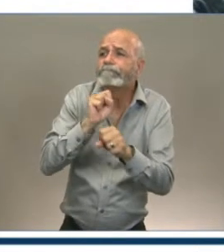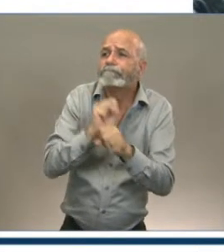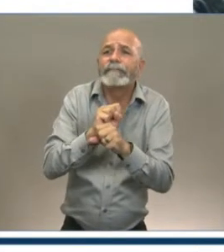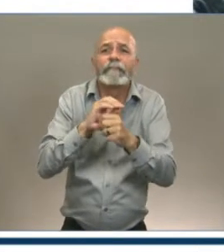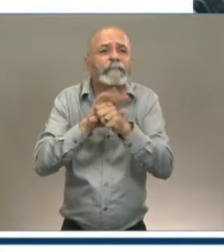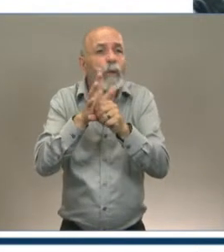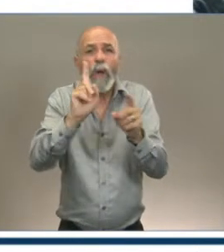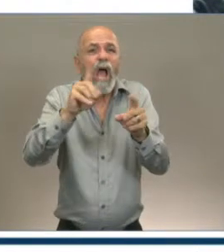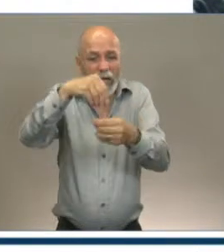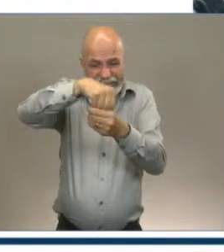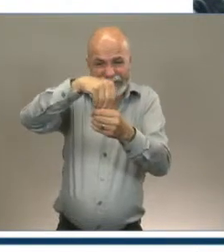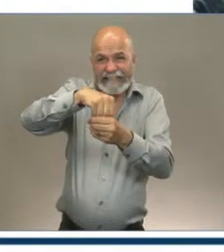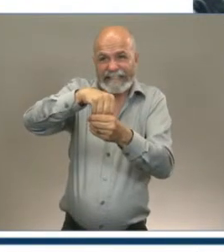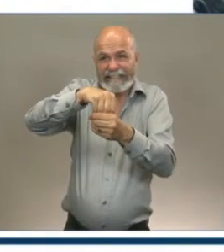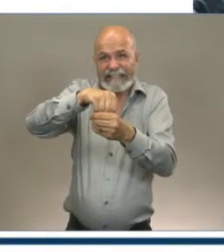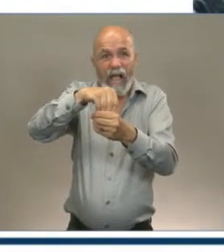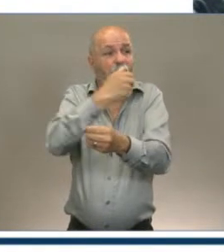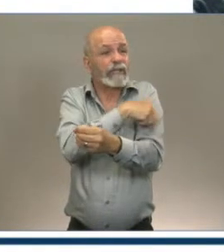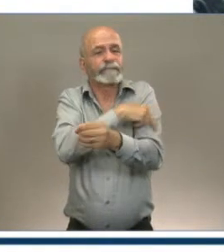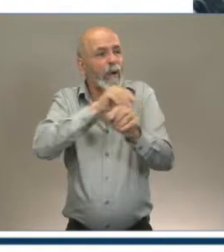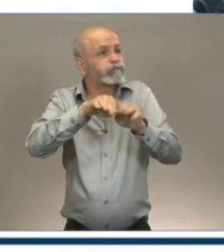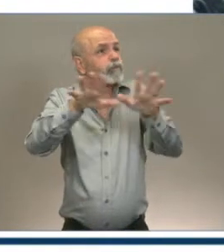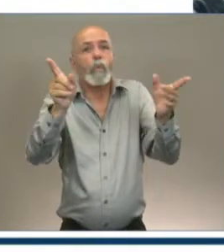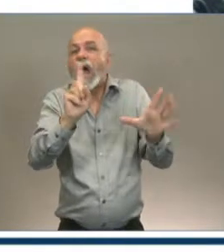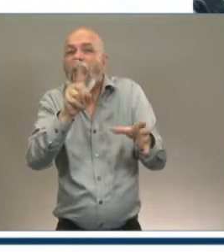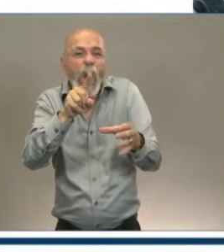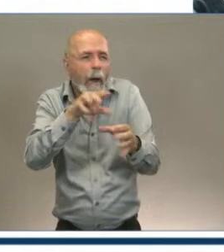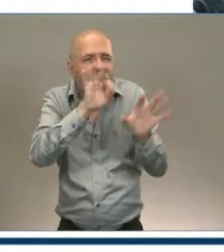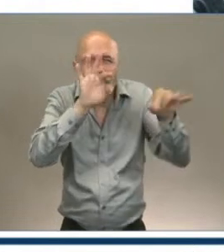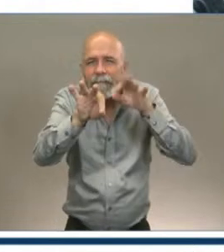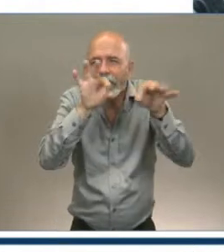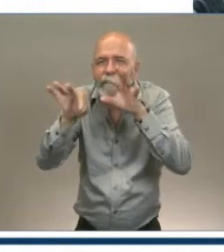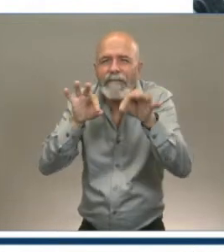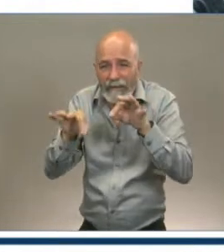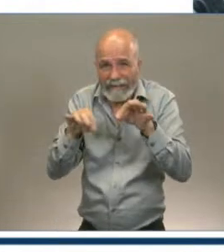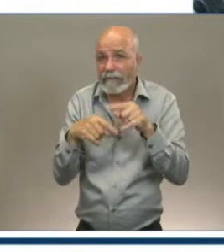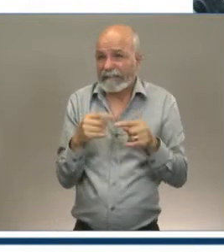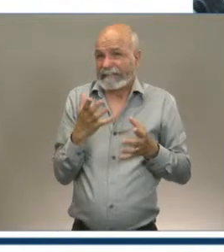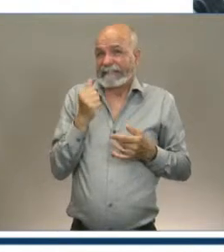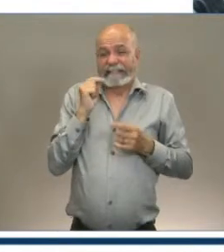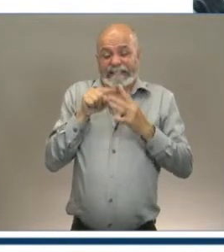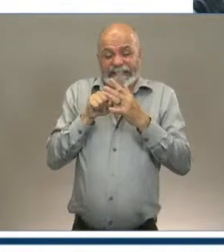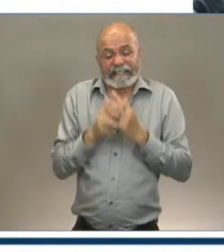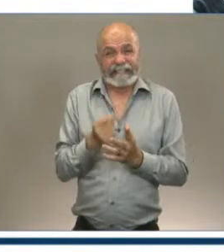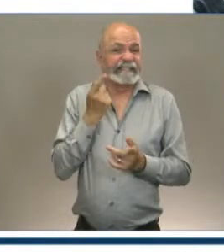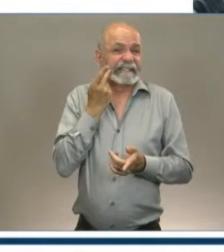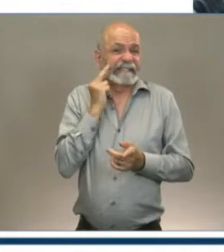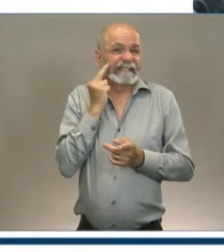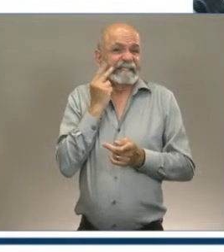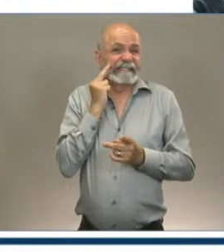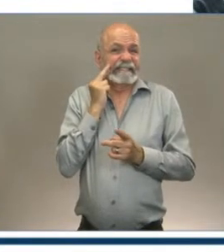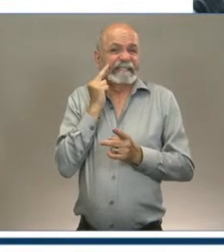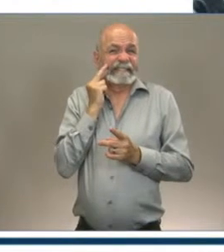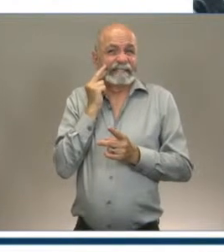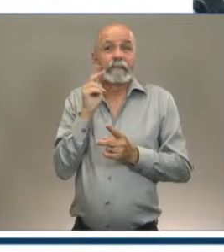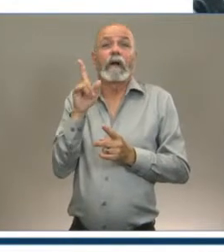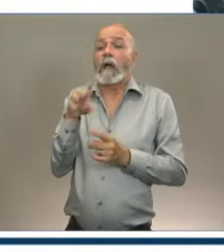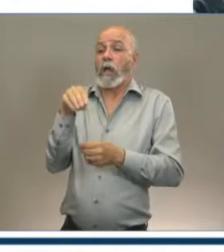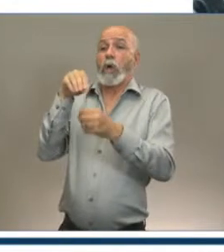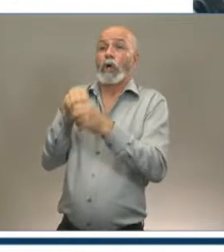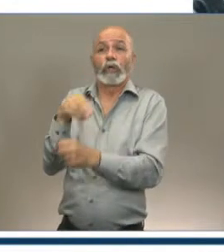hospital. What I can say, since we started this work a couple of days ago, we have not turned up any further positive patients in the hospital since we started this work.